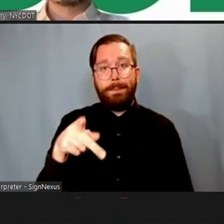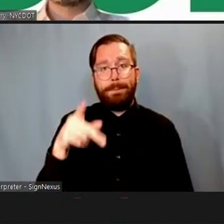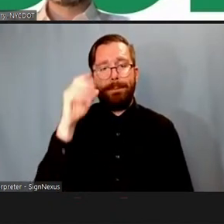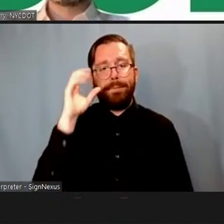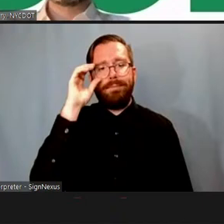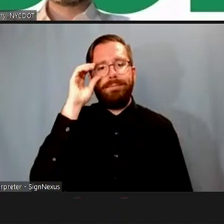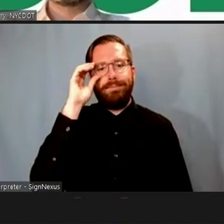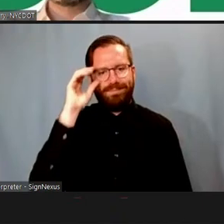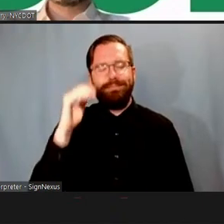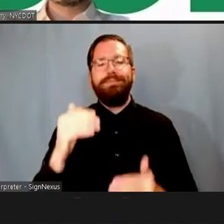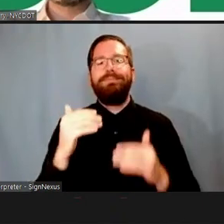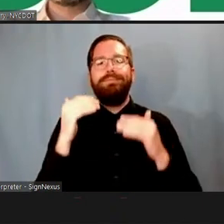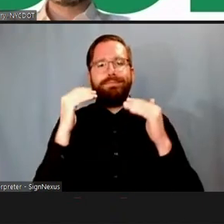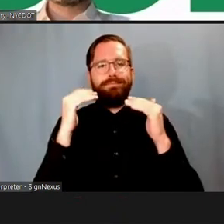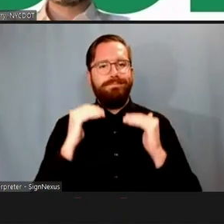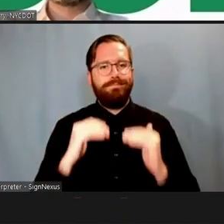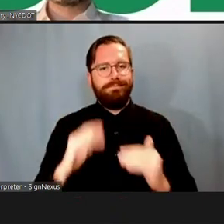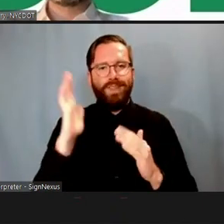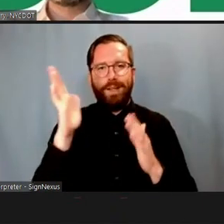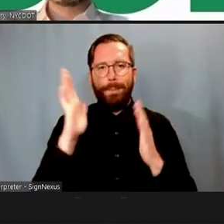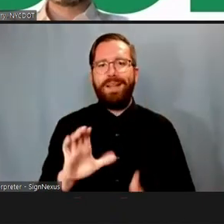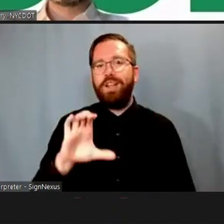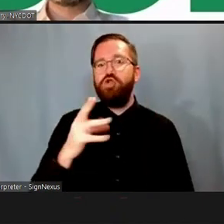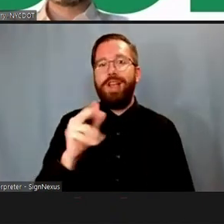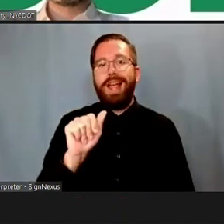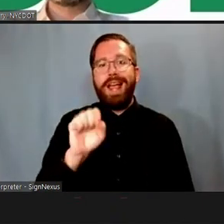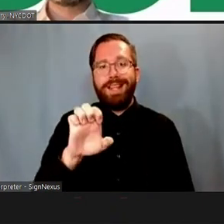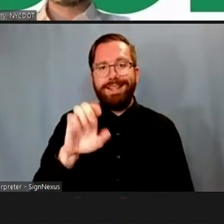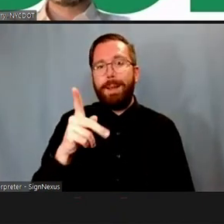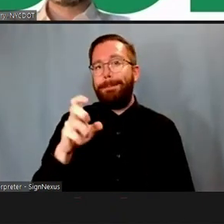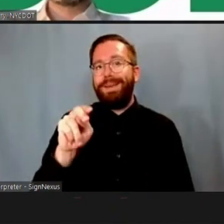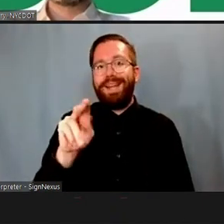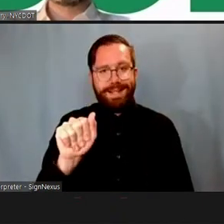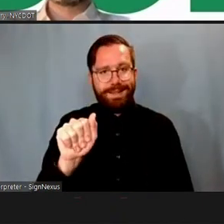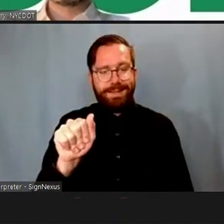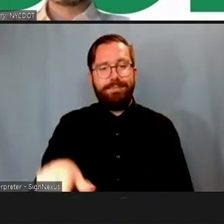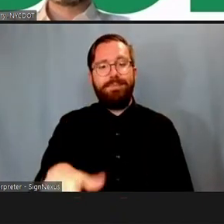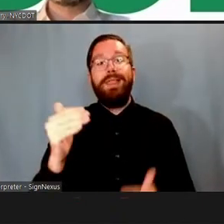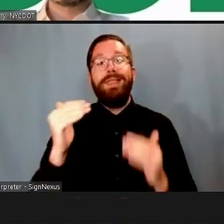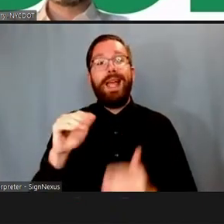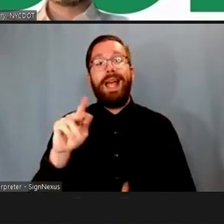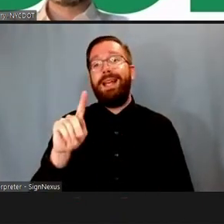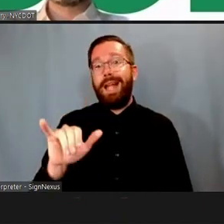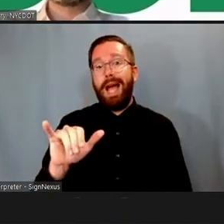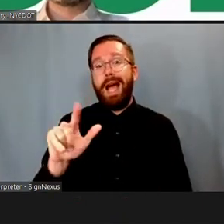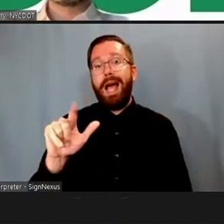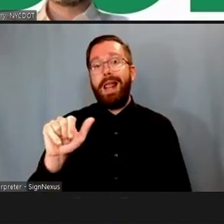our next speaker is chase pena followed by tai lao